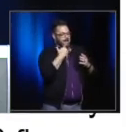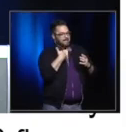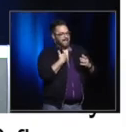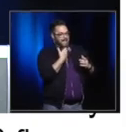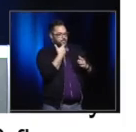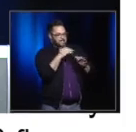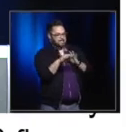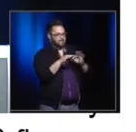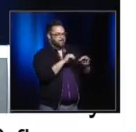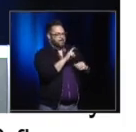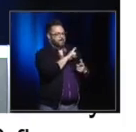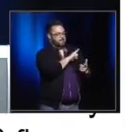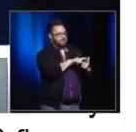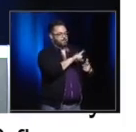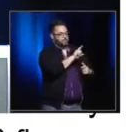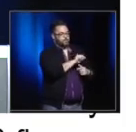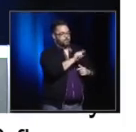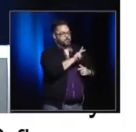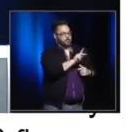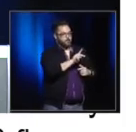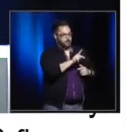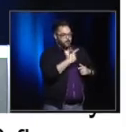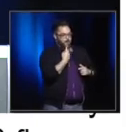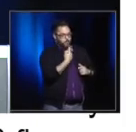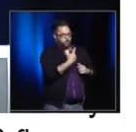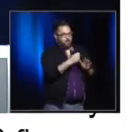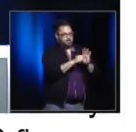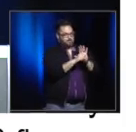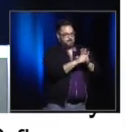until 2023, when we got a single sample,